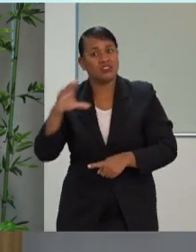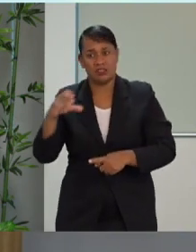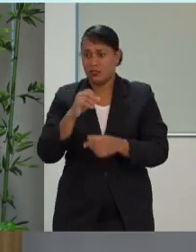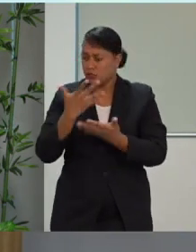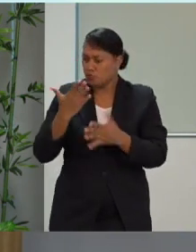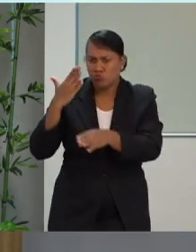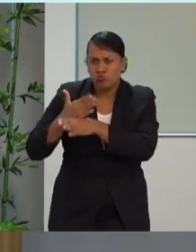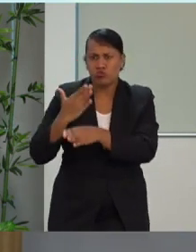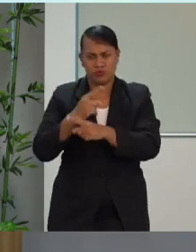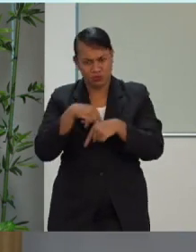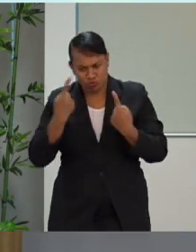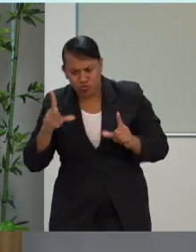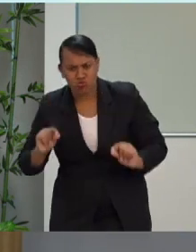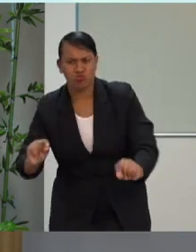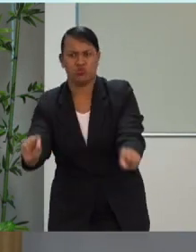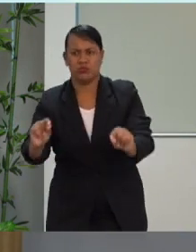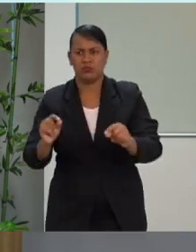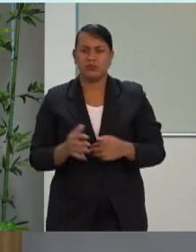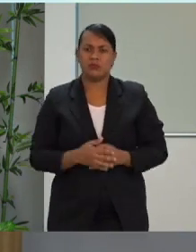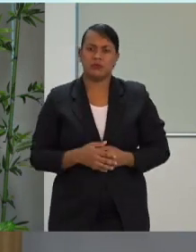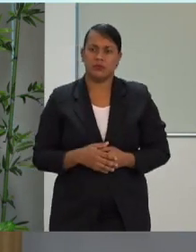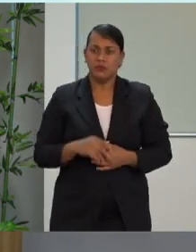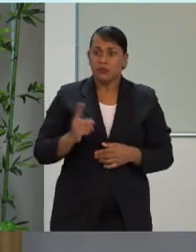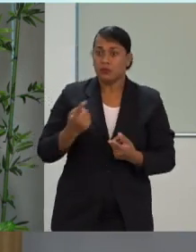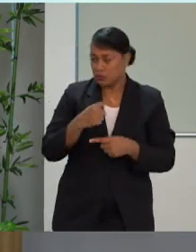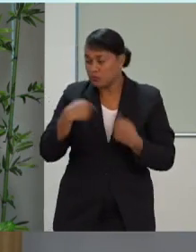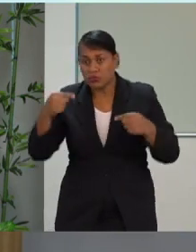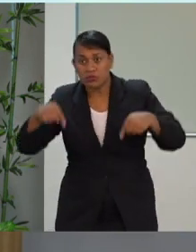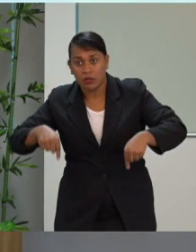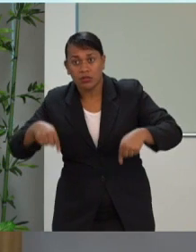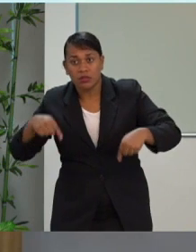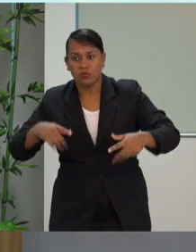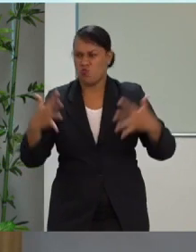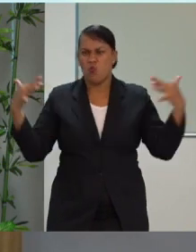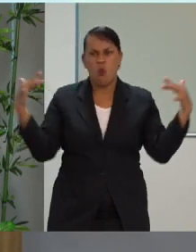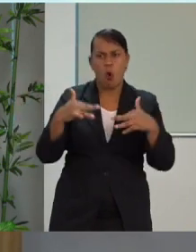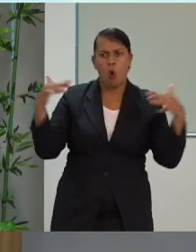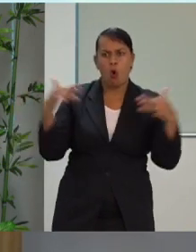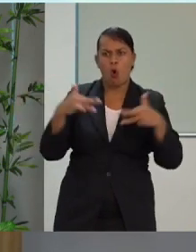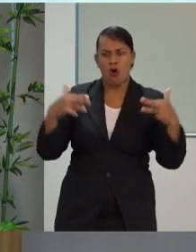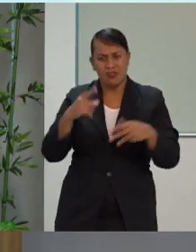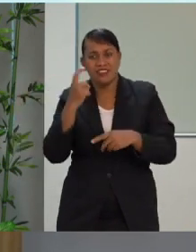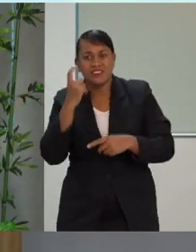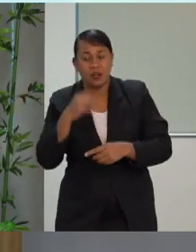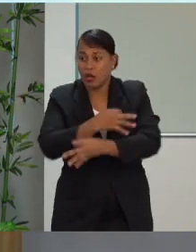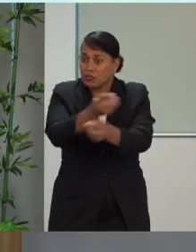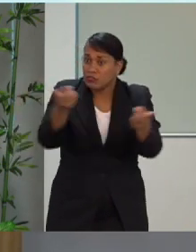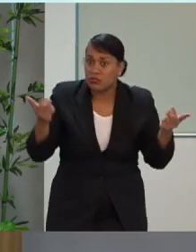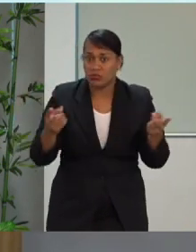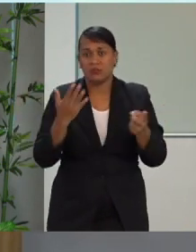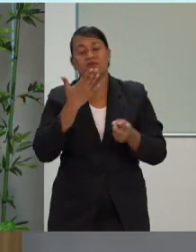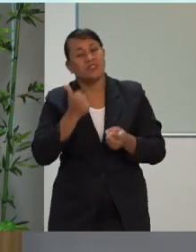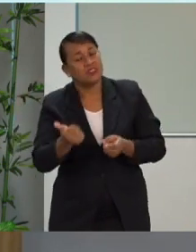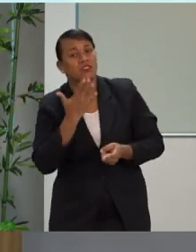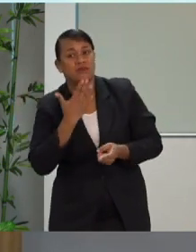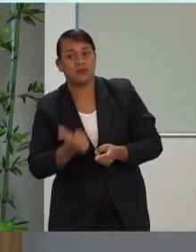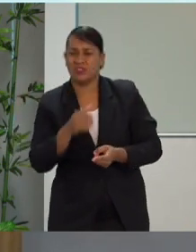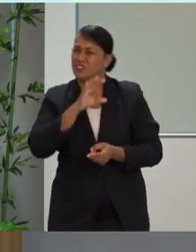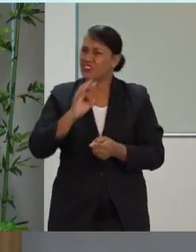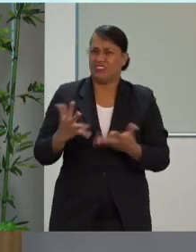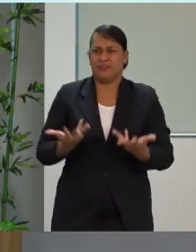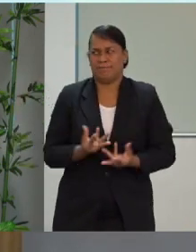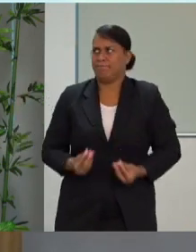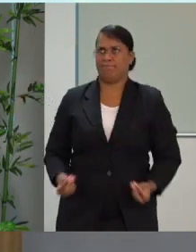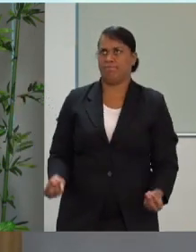doing and for this fight. And we ask that you don't withhold details that you